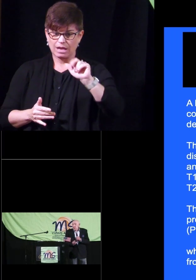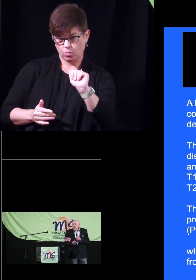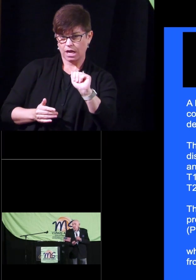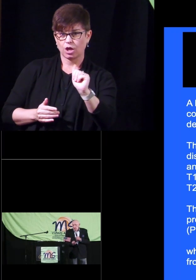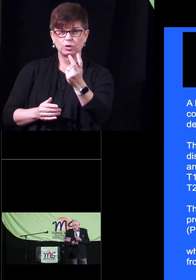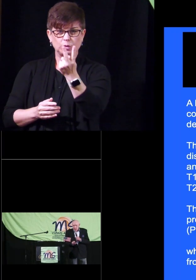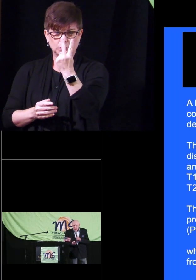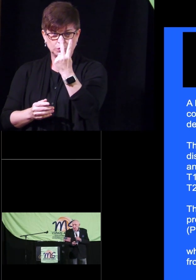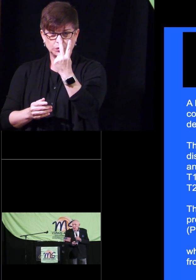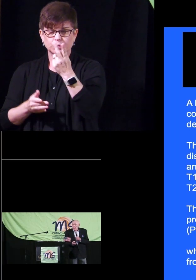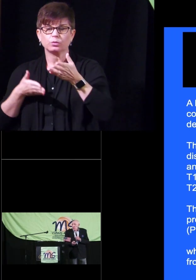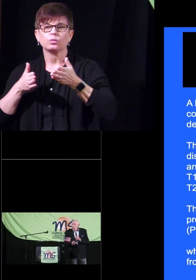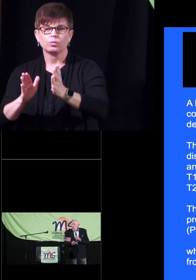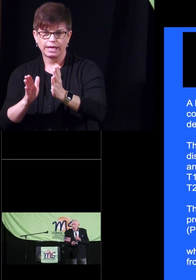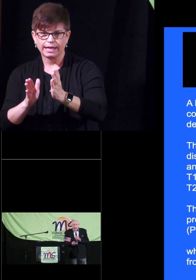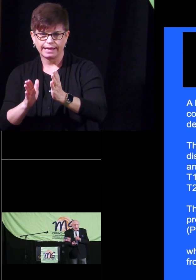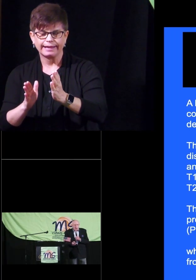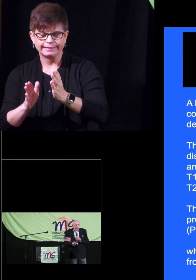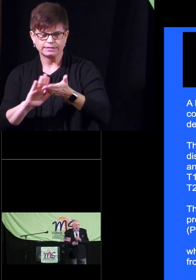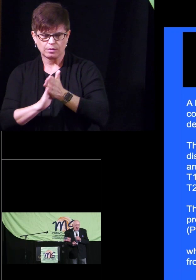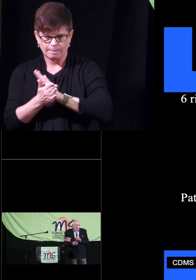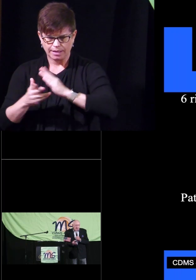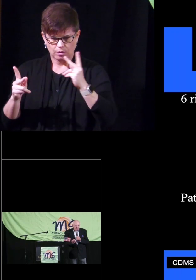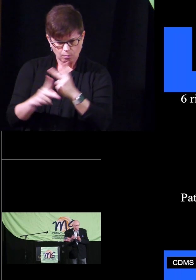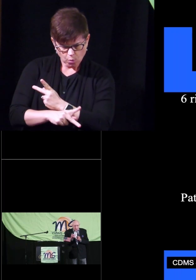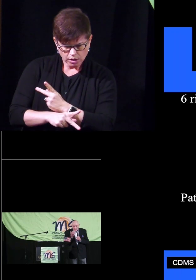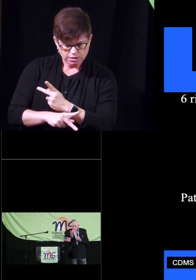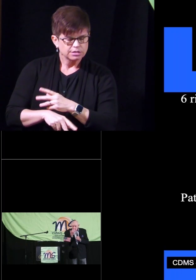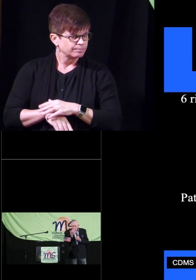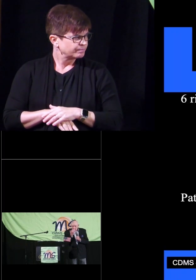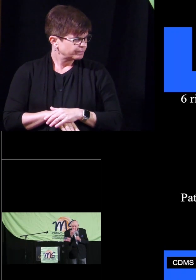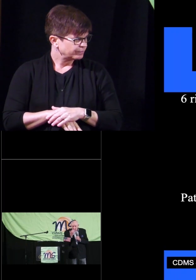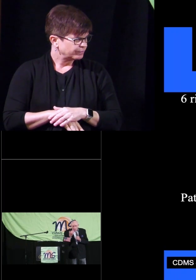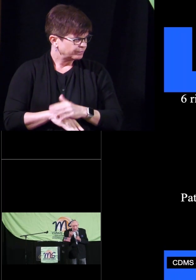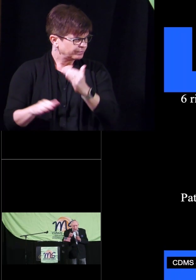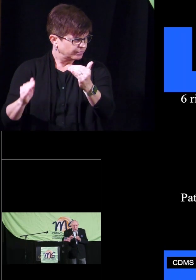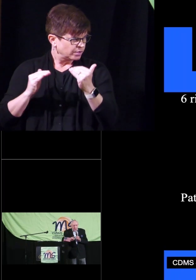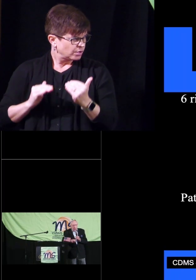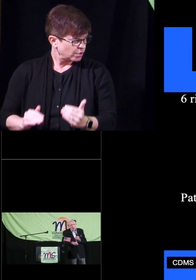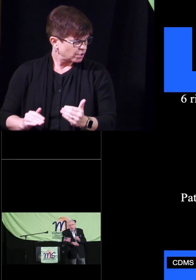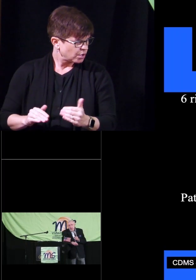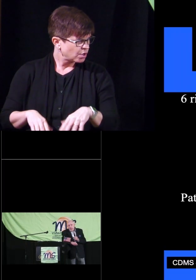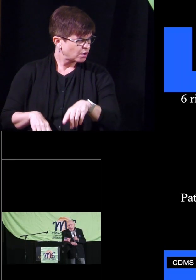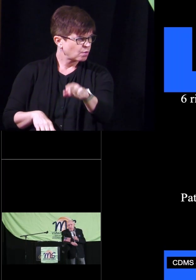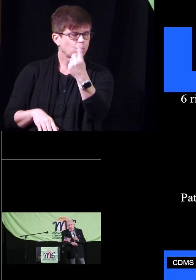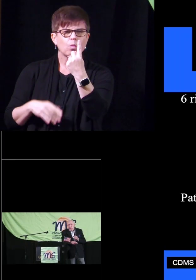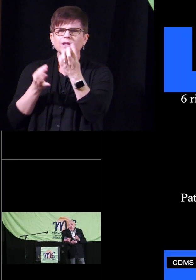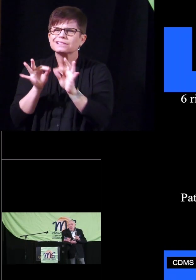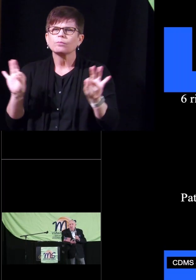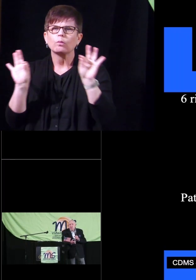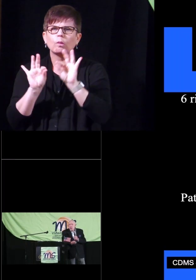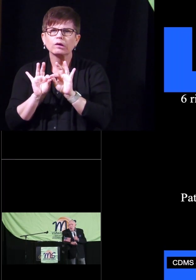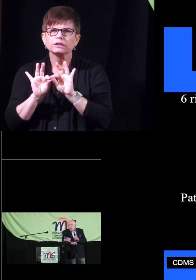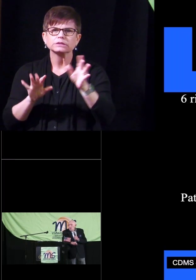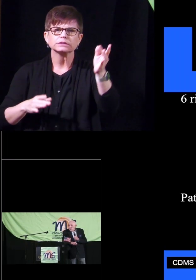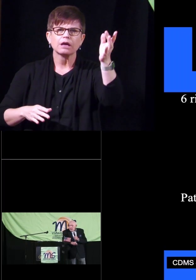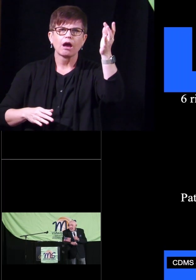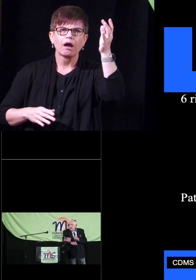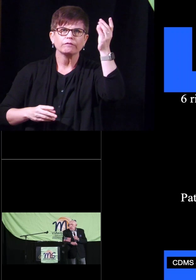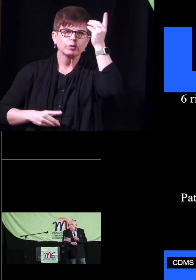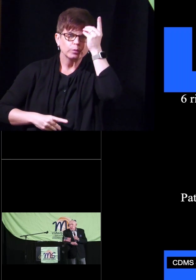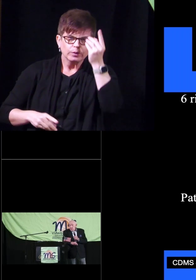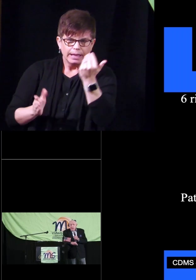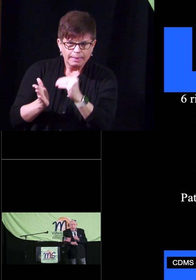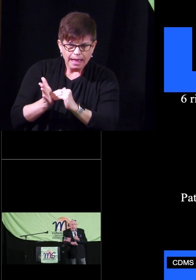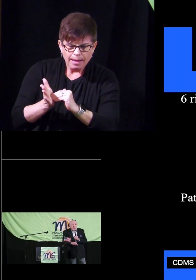our treatment approaches to these in time are going to change. What's the importance of a relapse? Can it tell us what